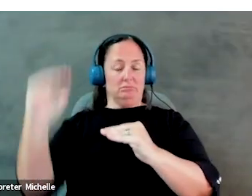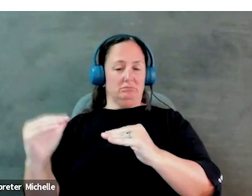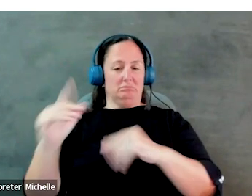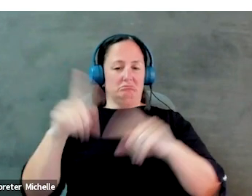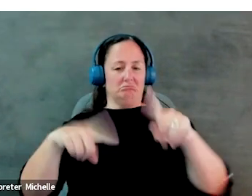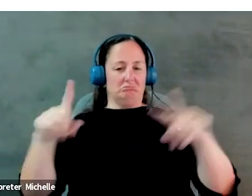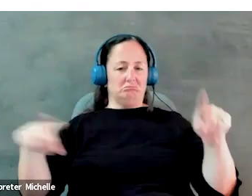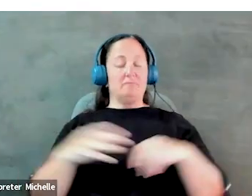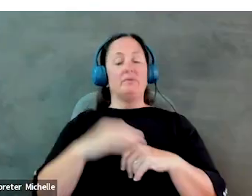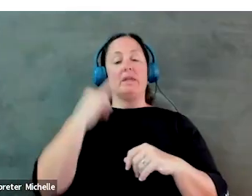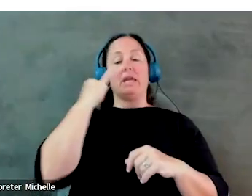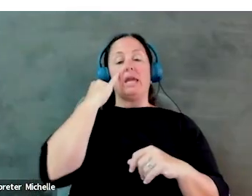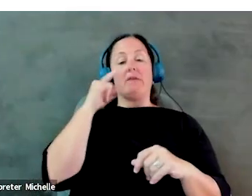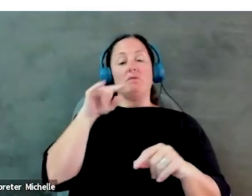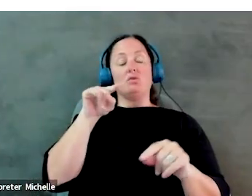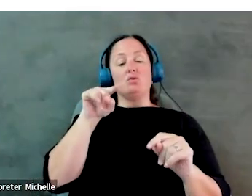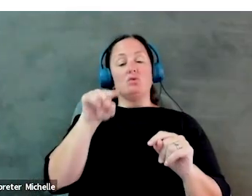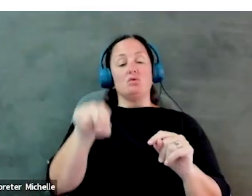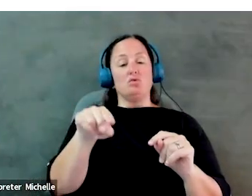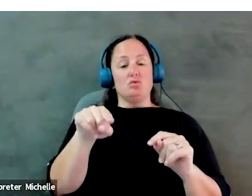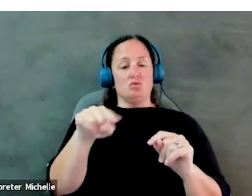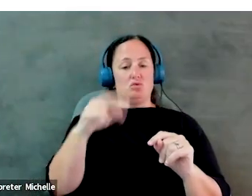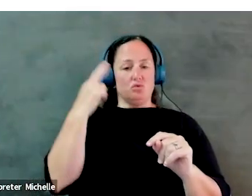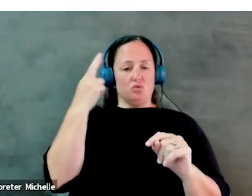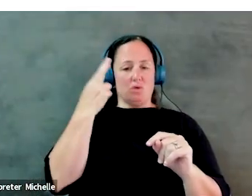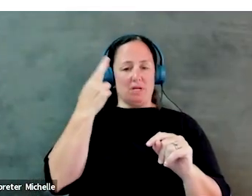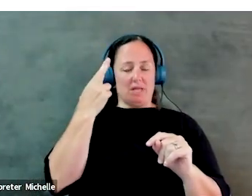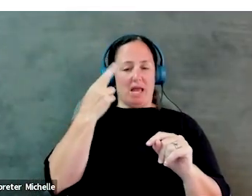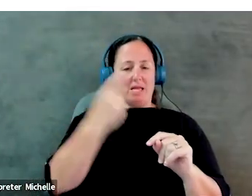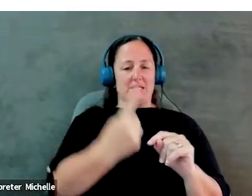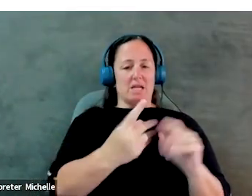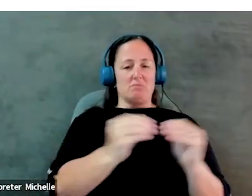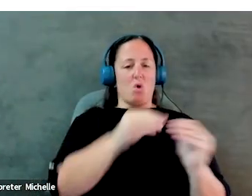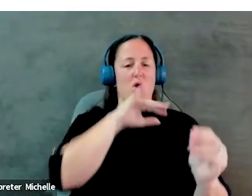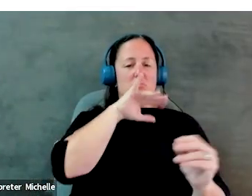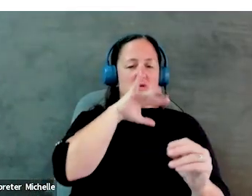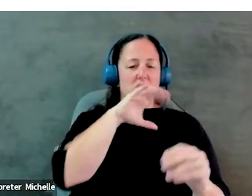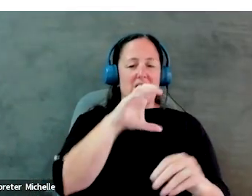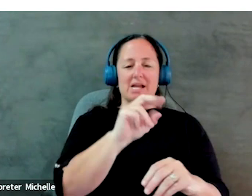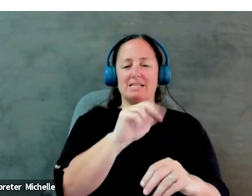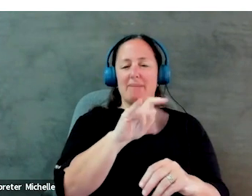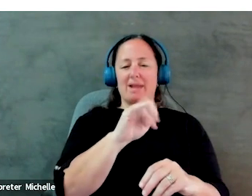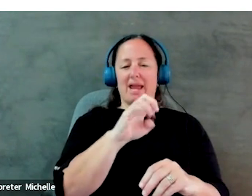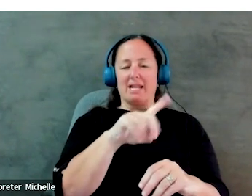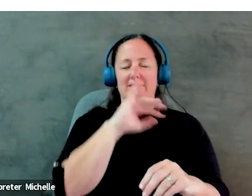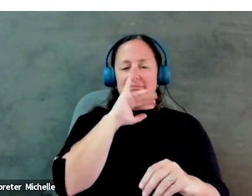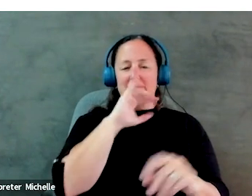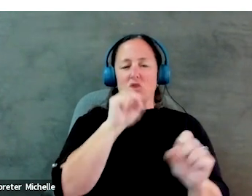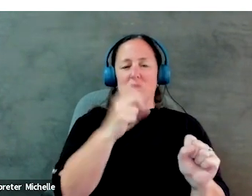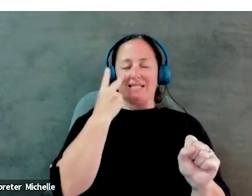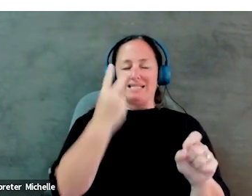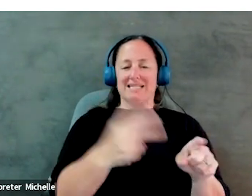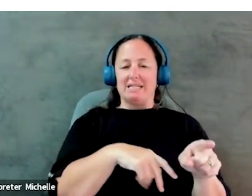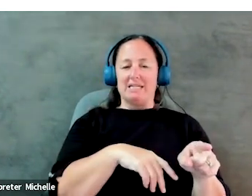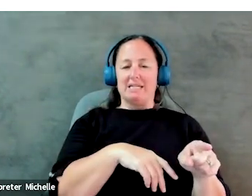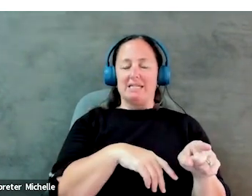for some. So if you take into account the one that was more polluted or contaminated, you